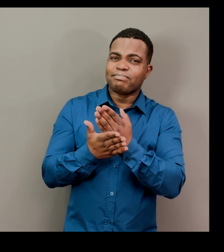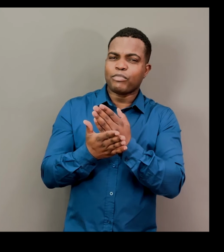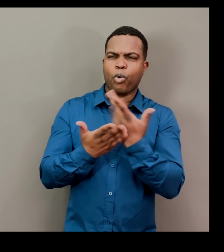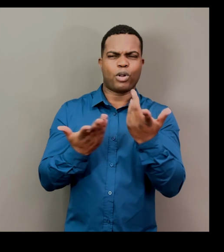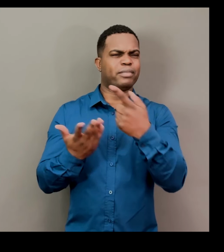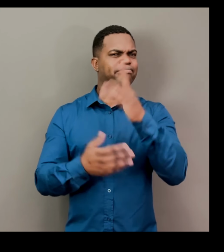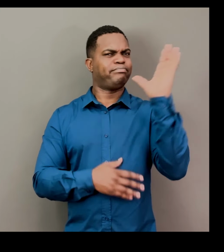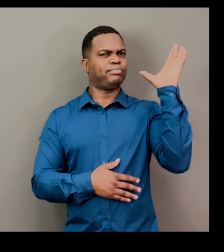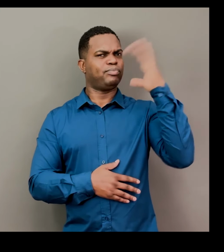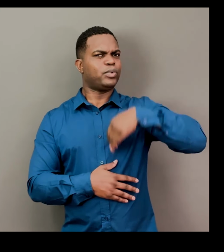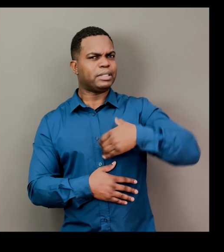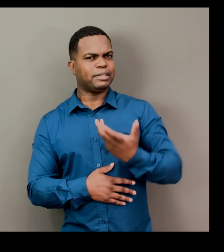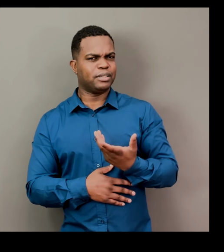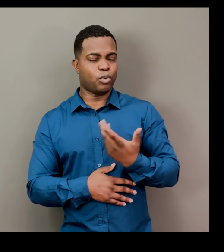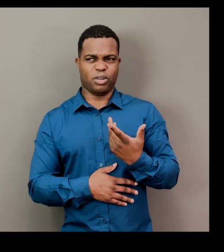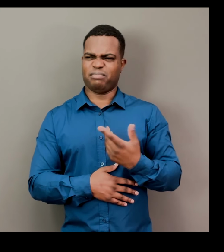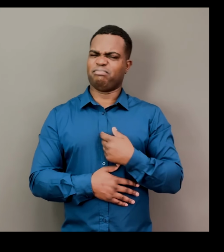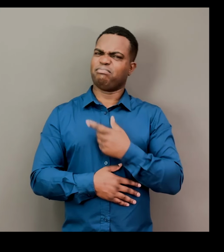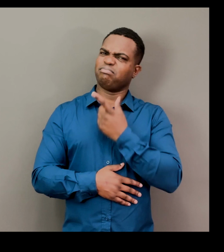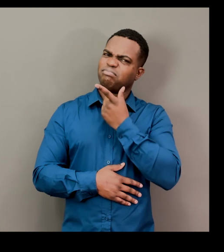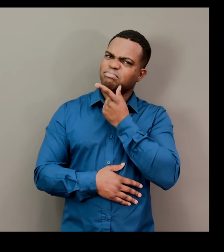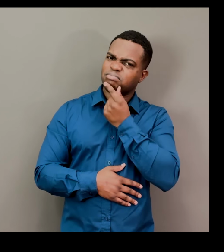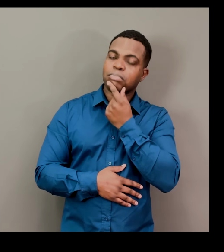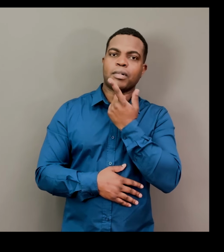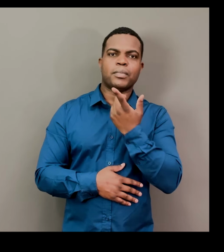start digging.